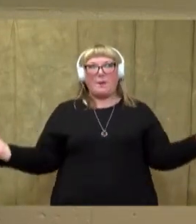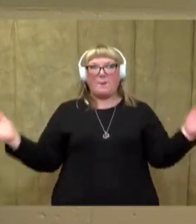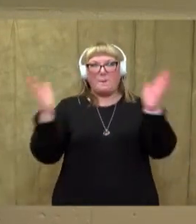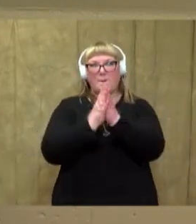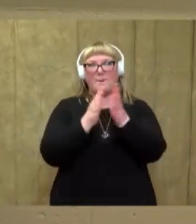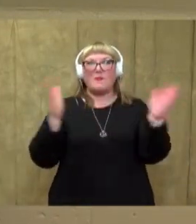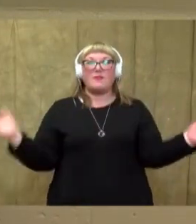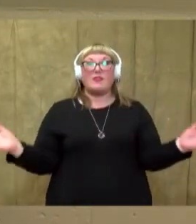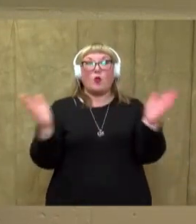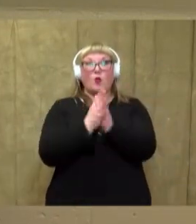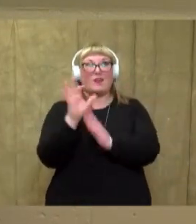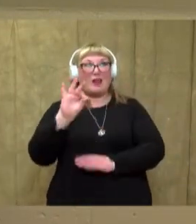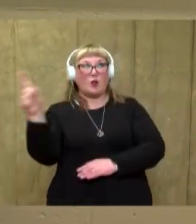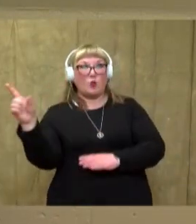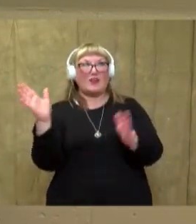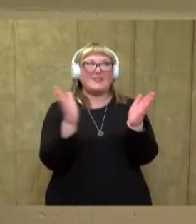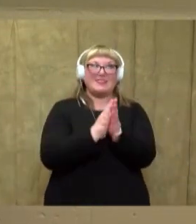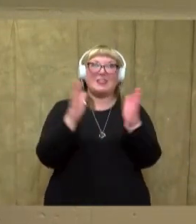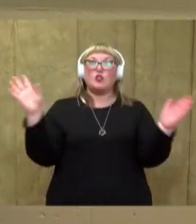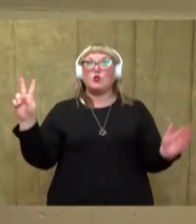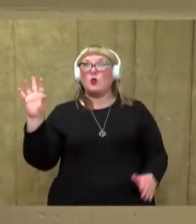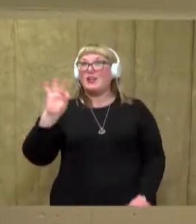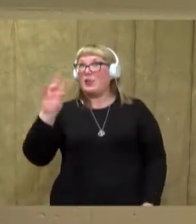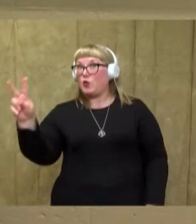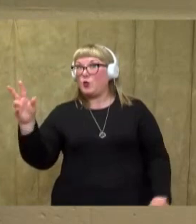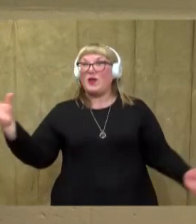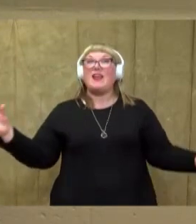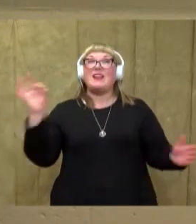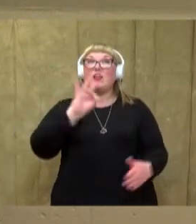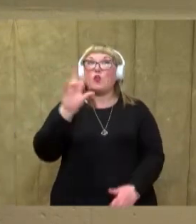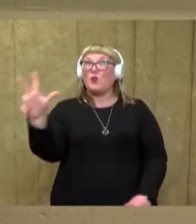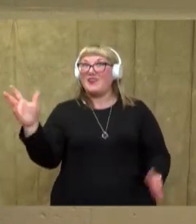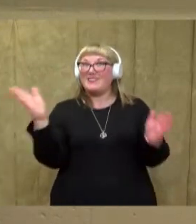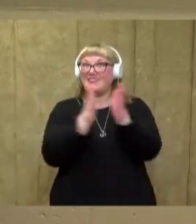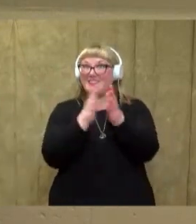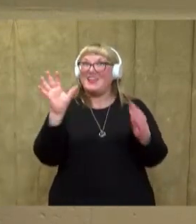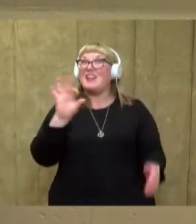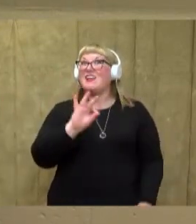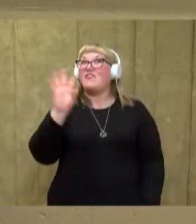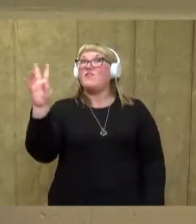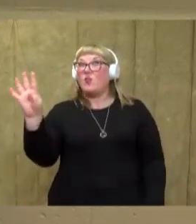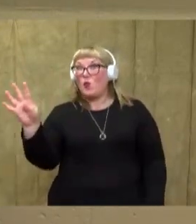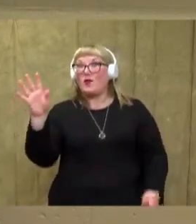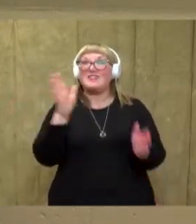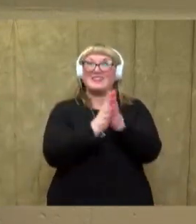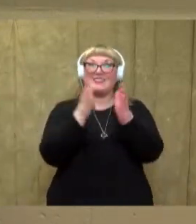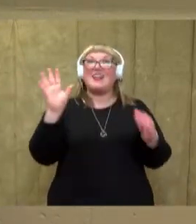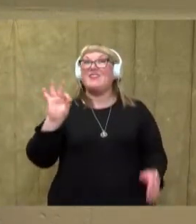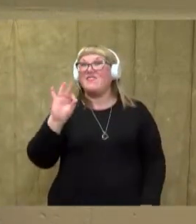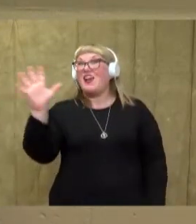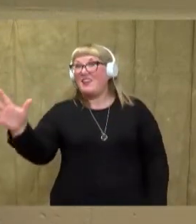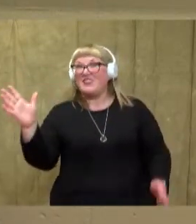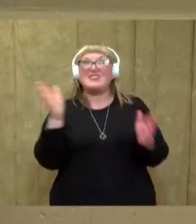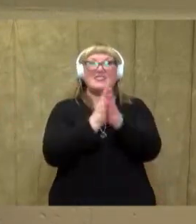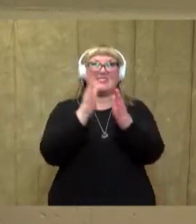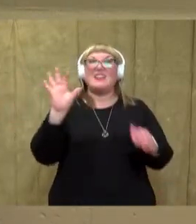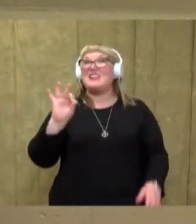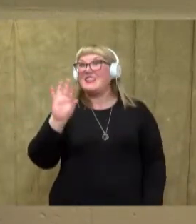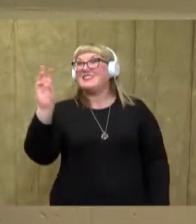high. 91, 92, 93, 94,